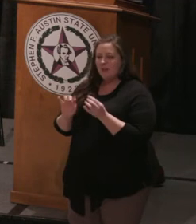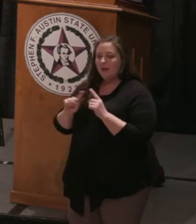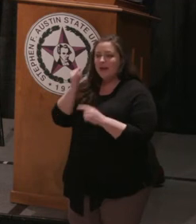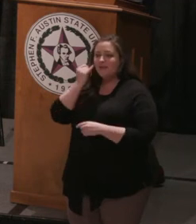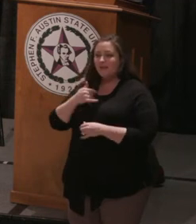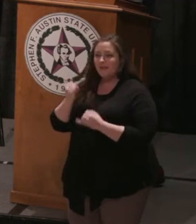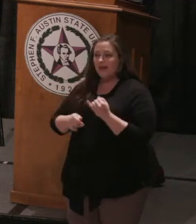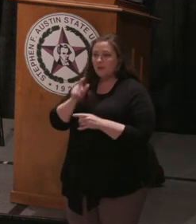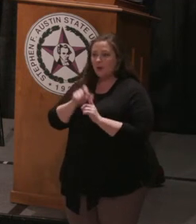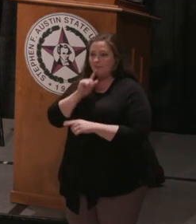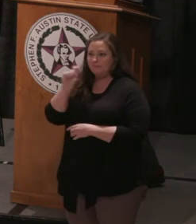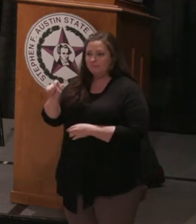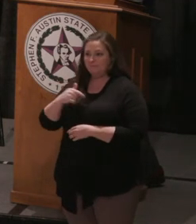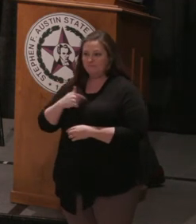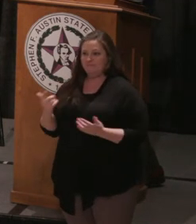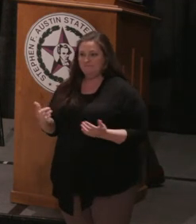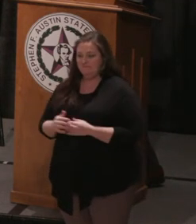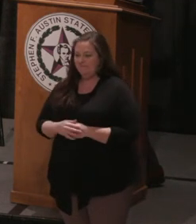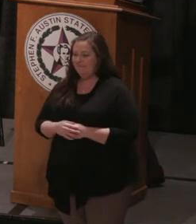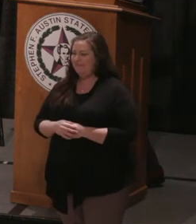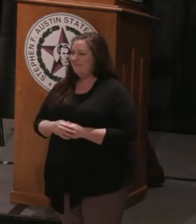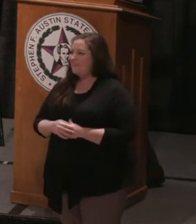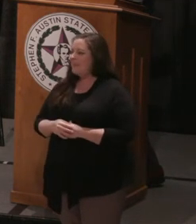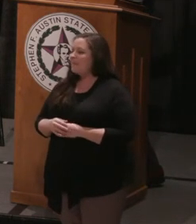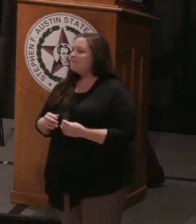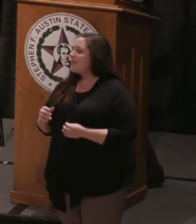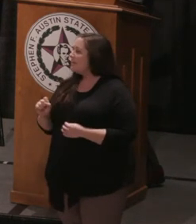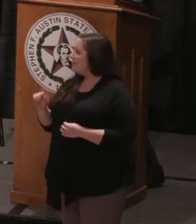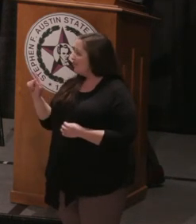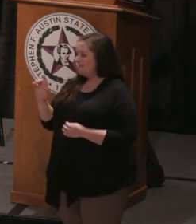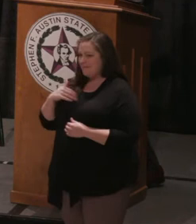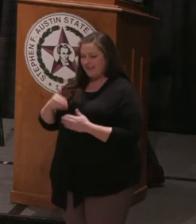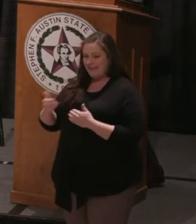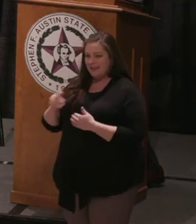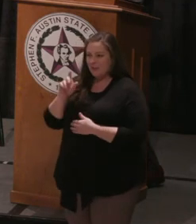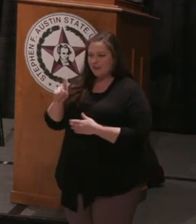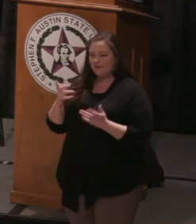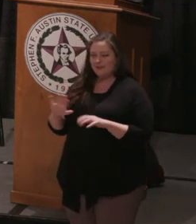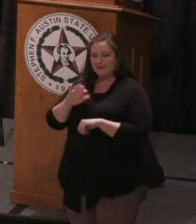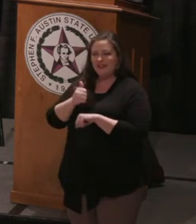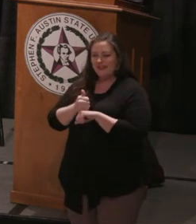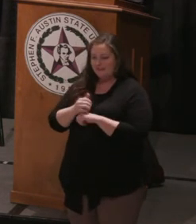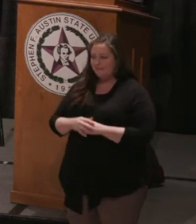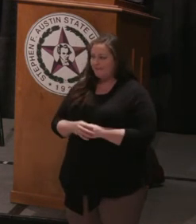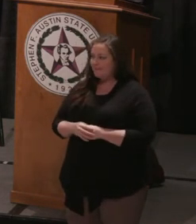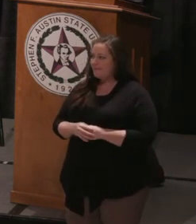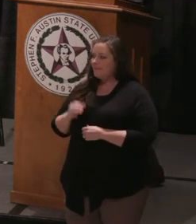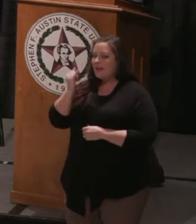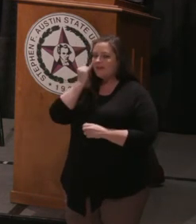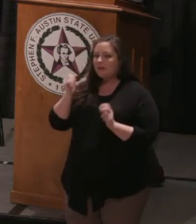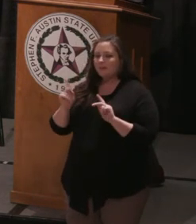last word. Okay. So you kind of set my next question up. If people